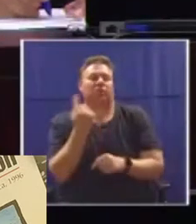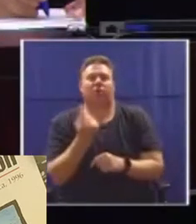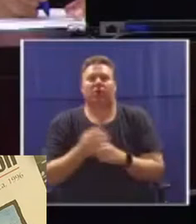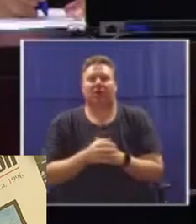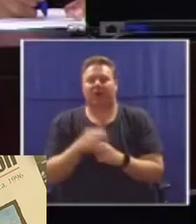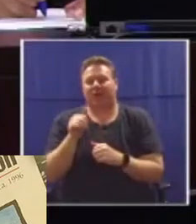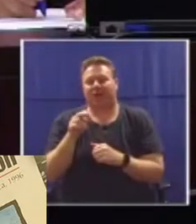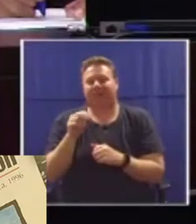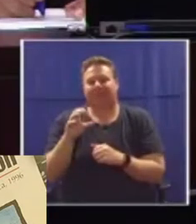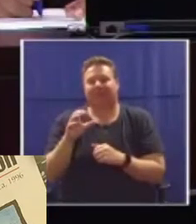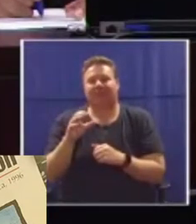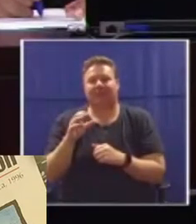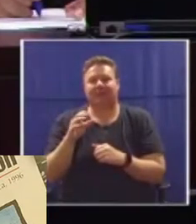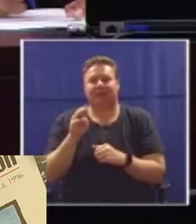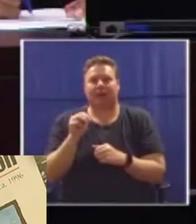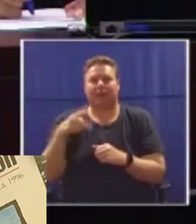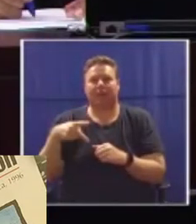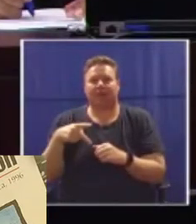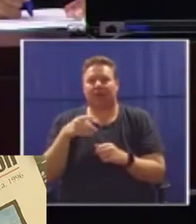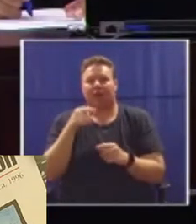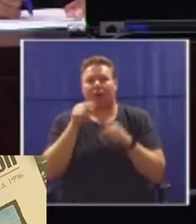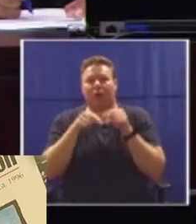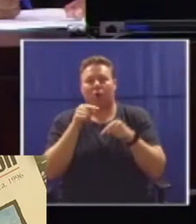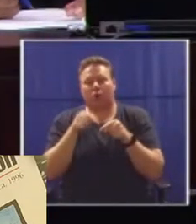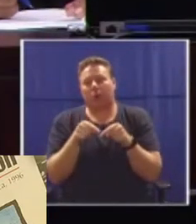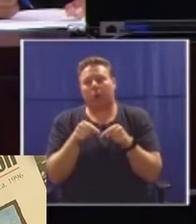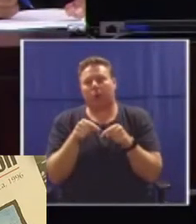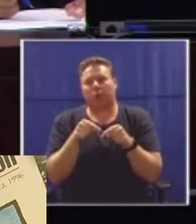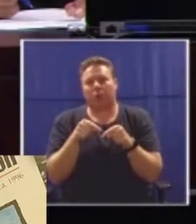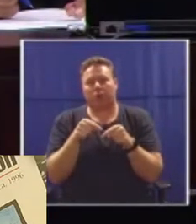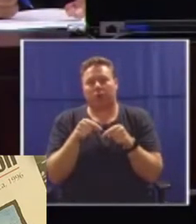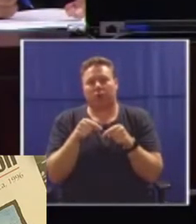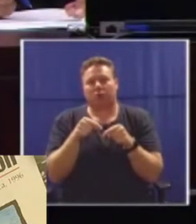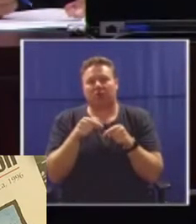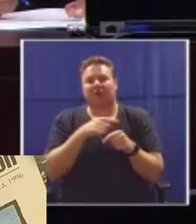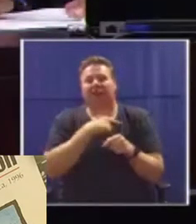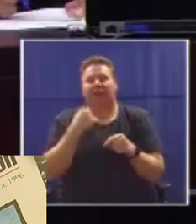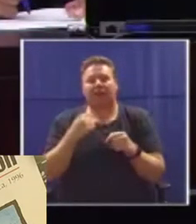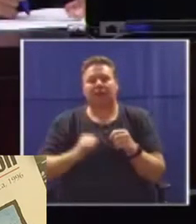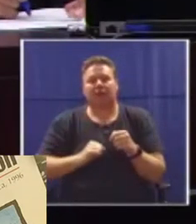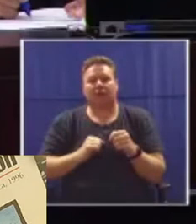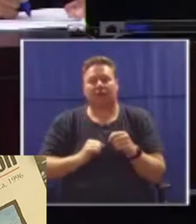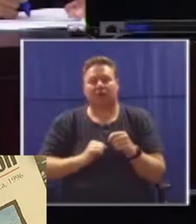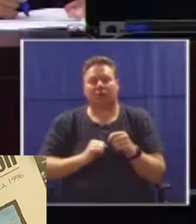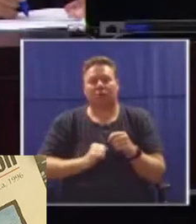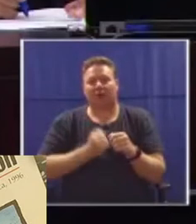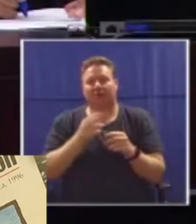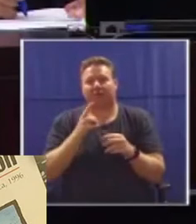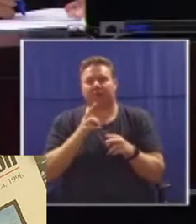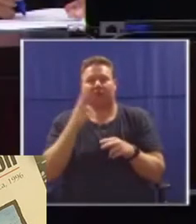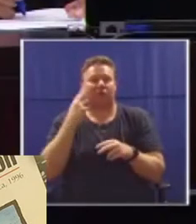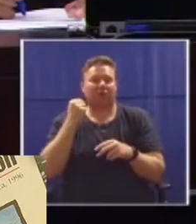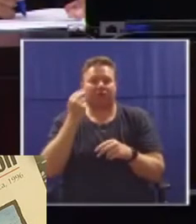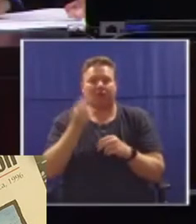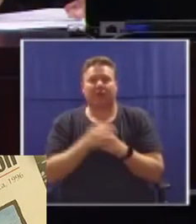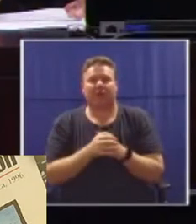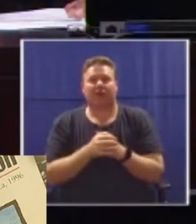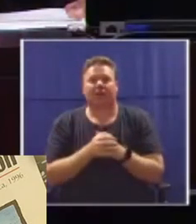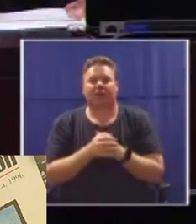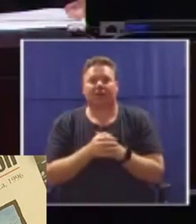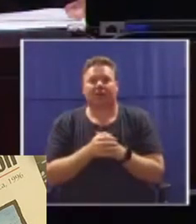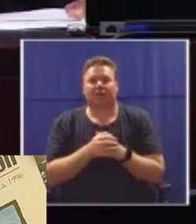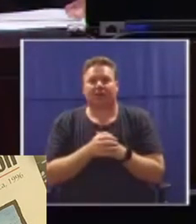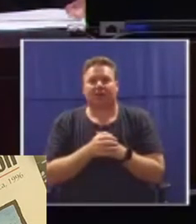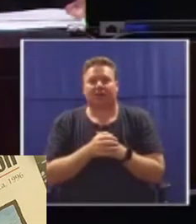was accused and arrested for allegedly killing his wife in November. We have derogatory public